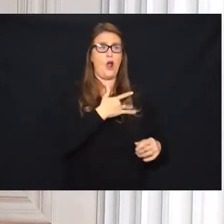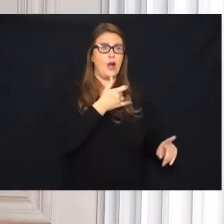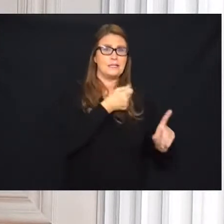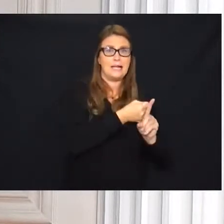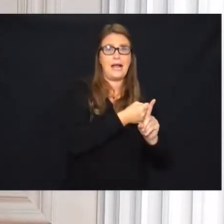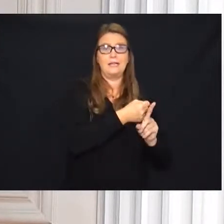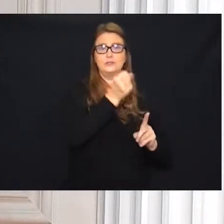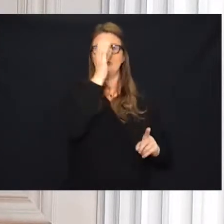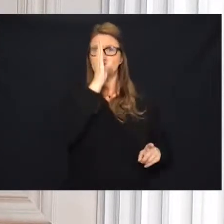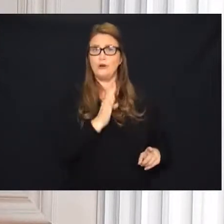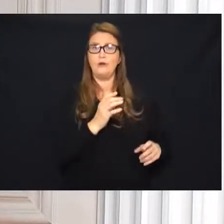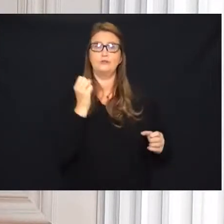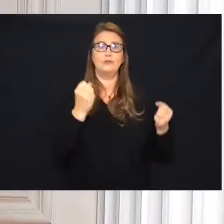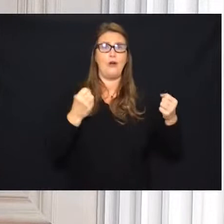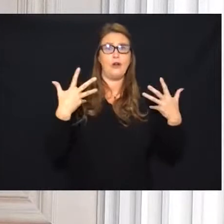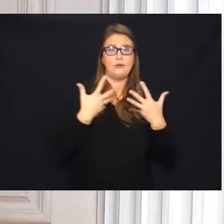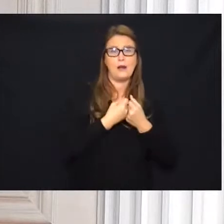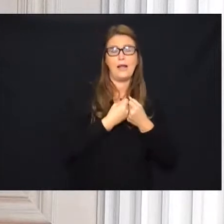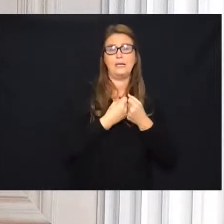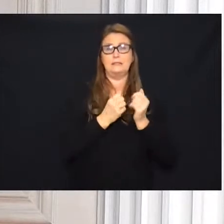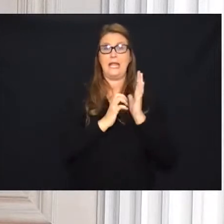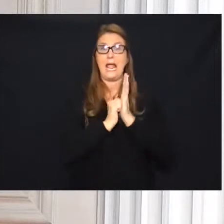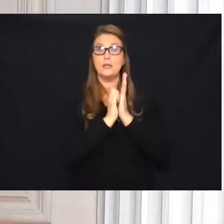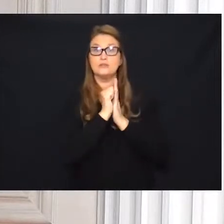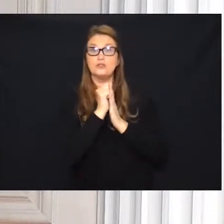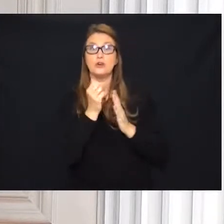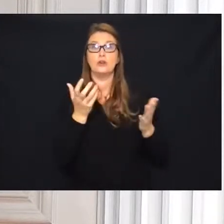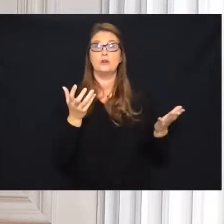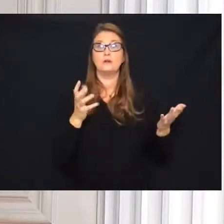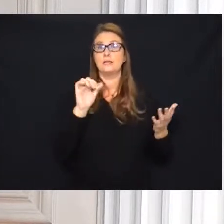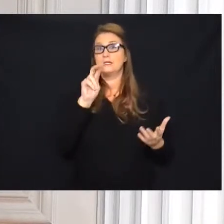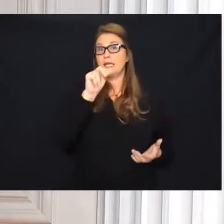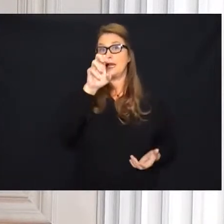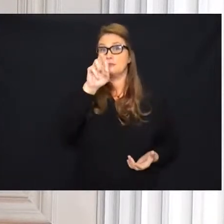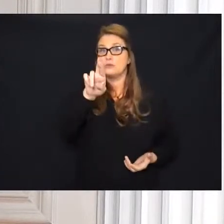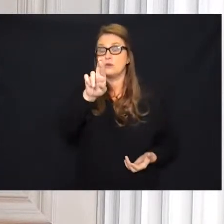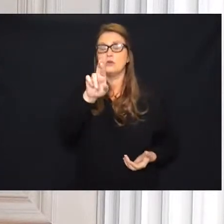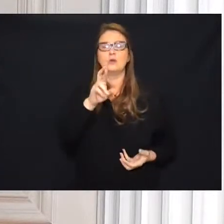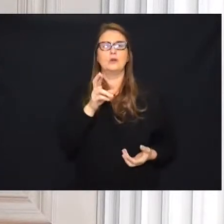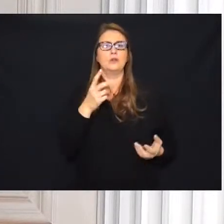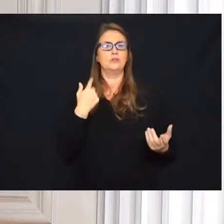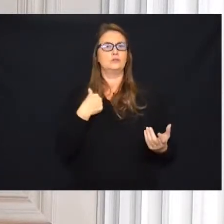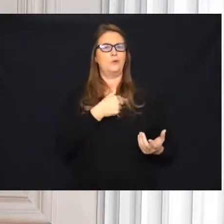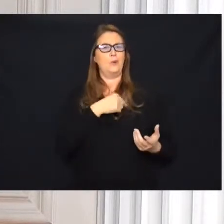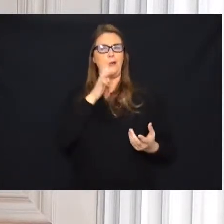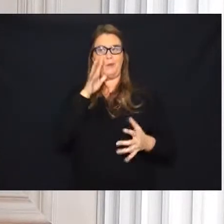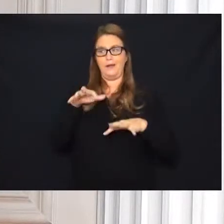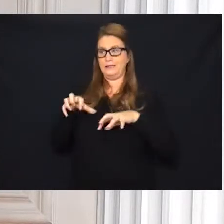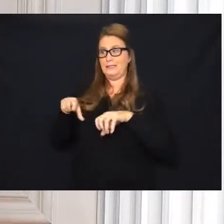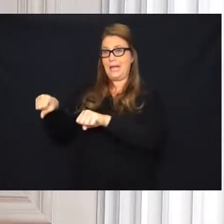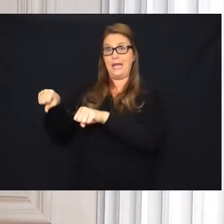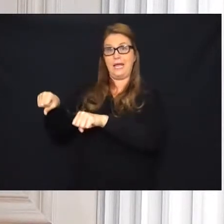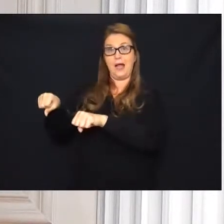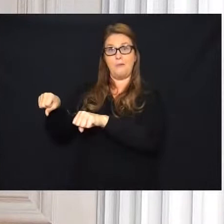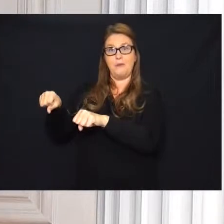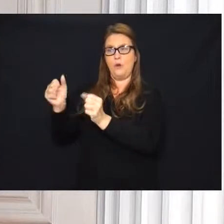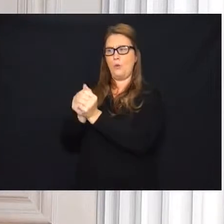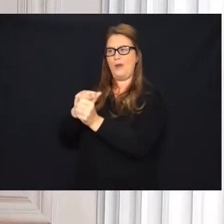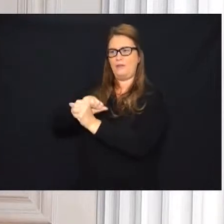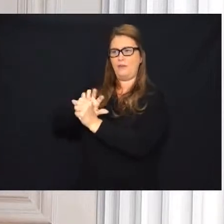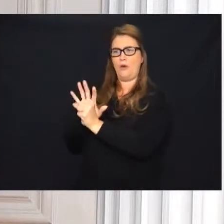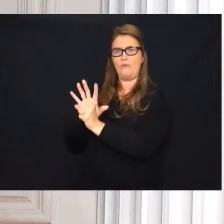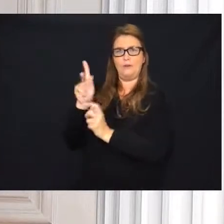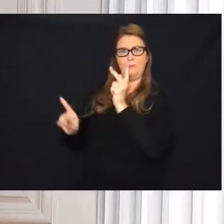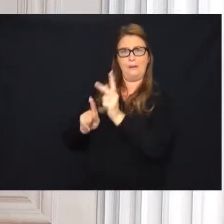car accidents and cancer and other things. And as we take up more and more of the bed capacity in